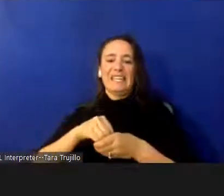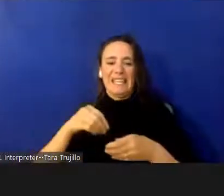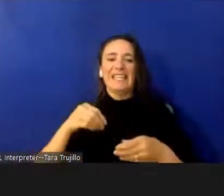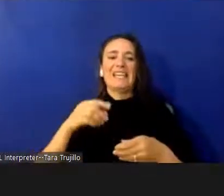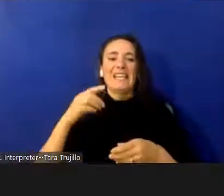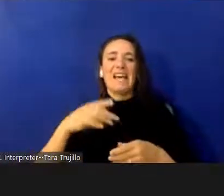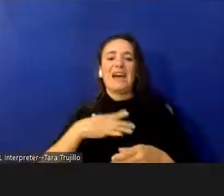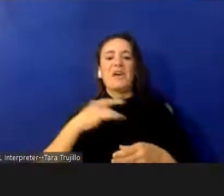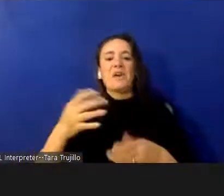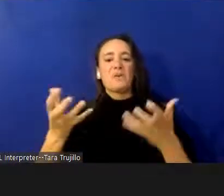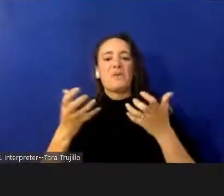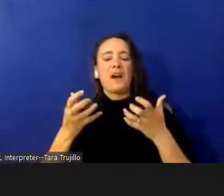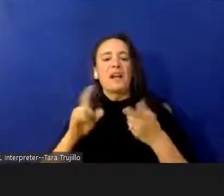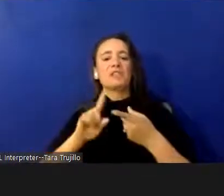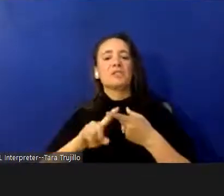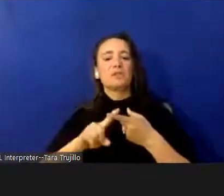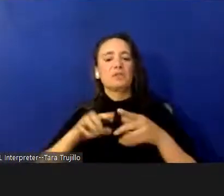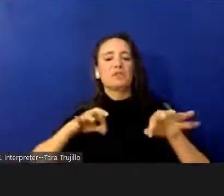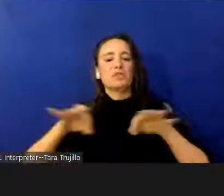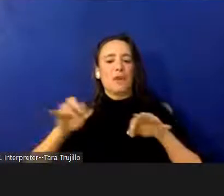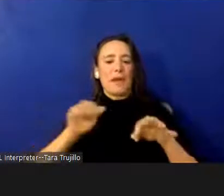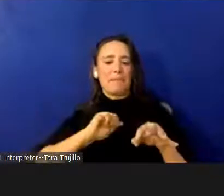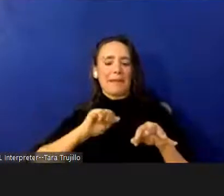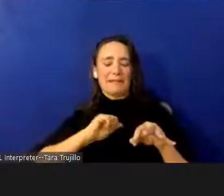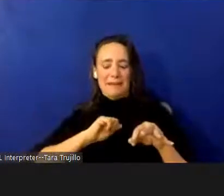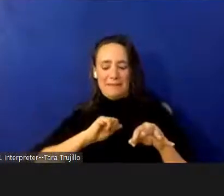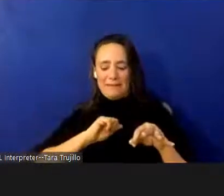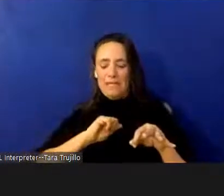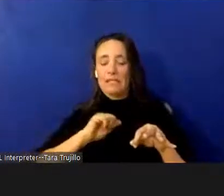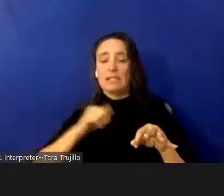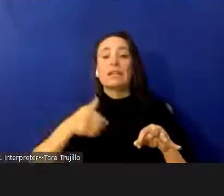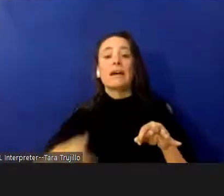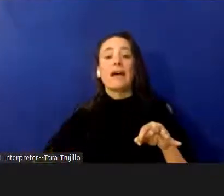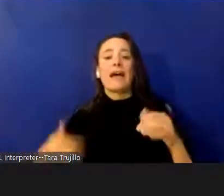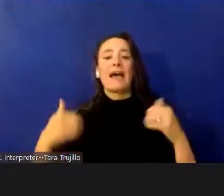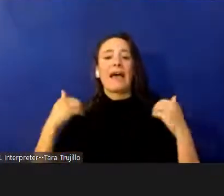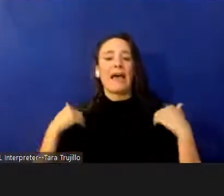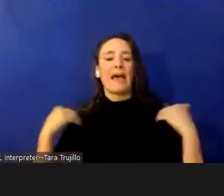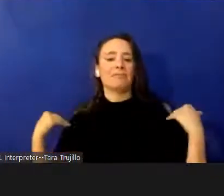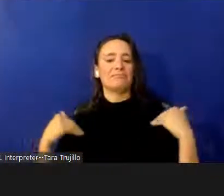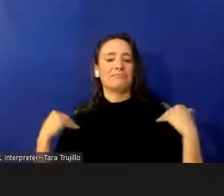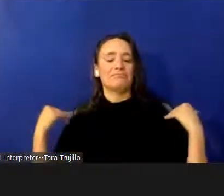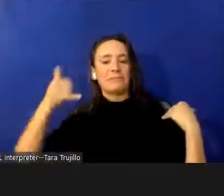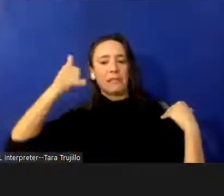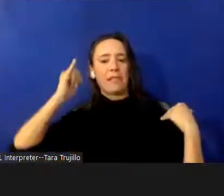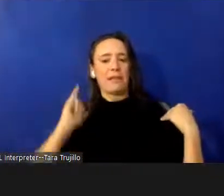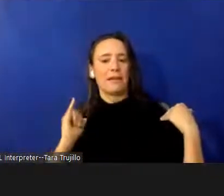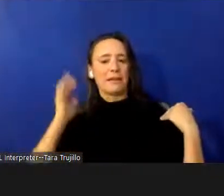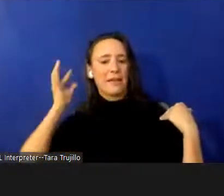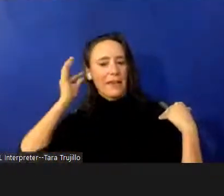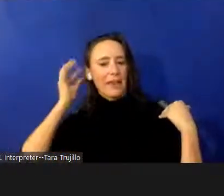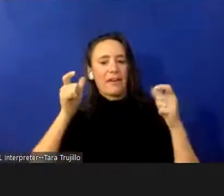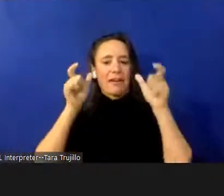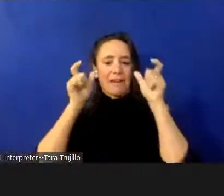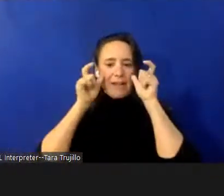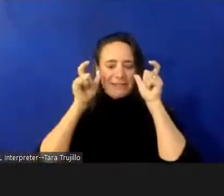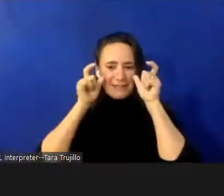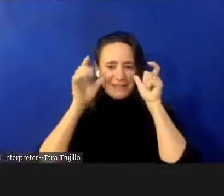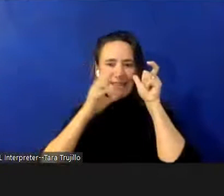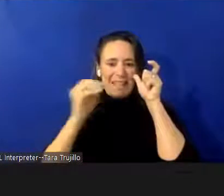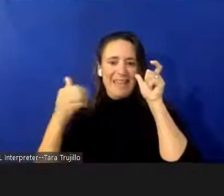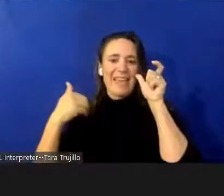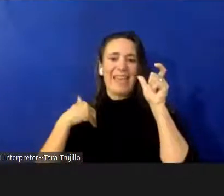like to audio describe myself. So I have shoulder length blonde hair, I have glasses, and I have a